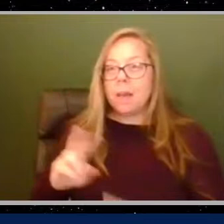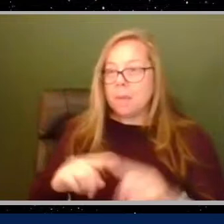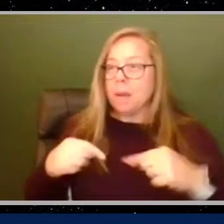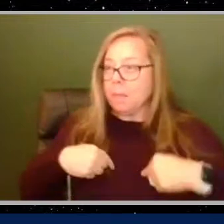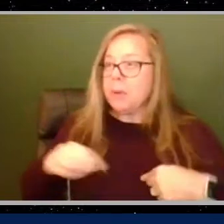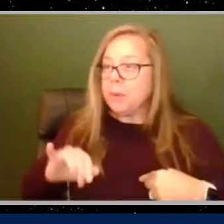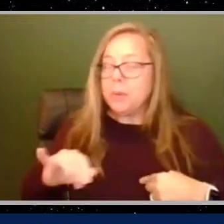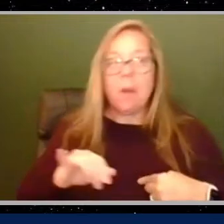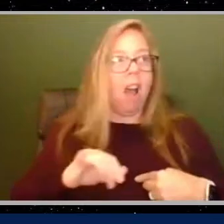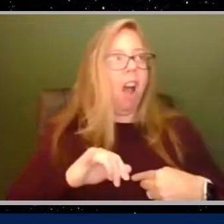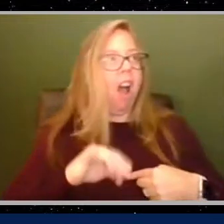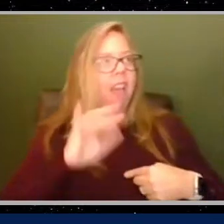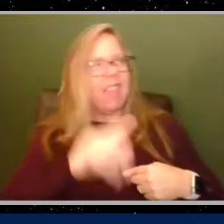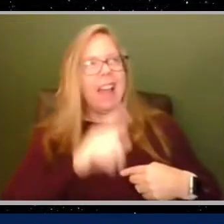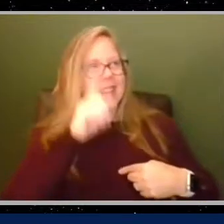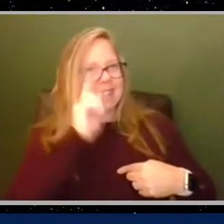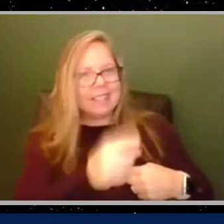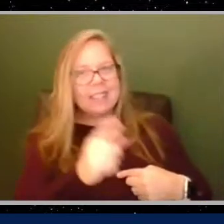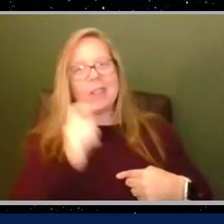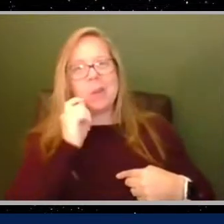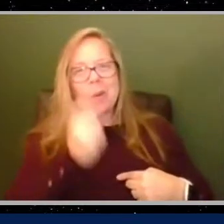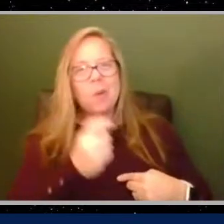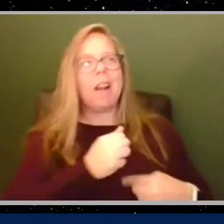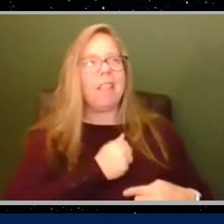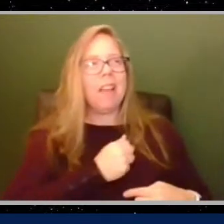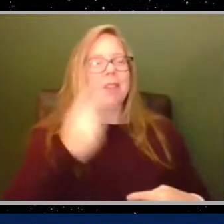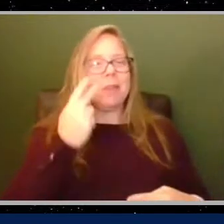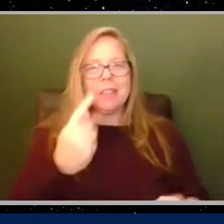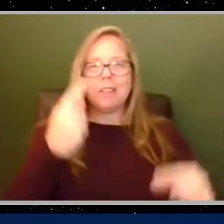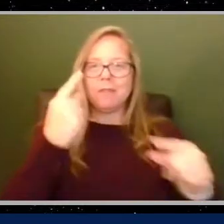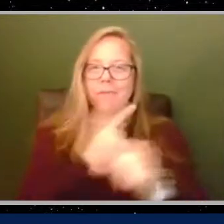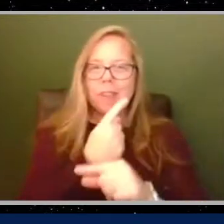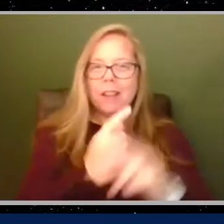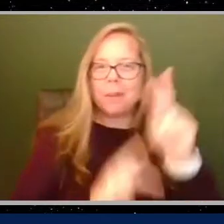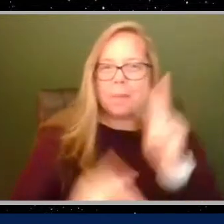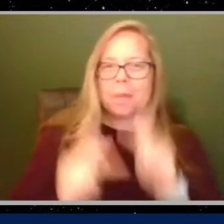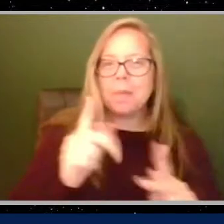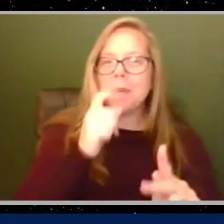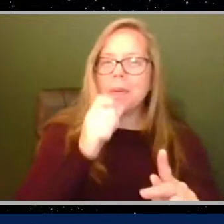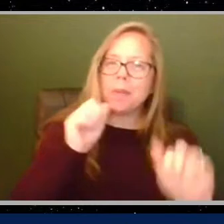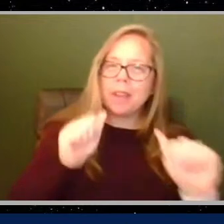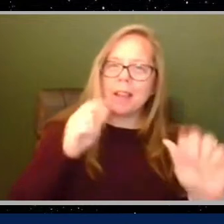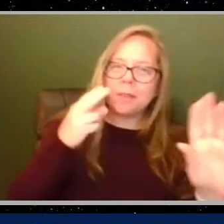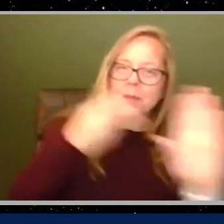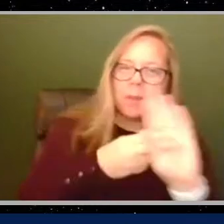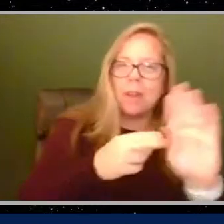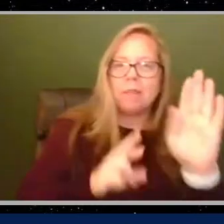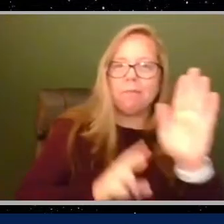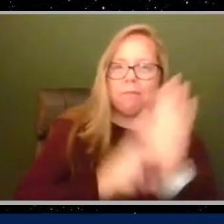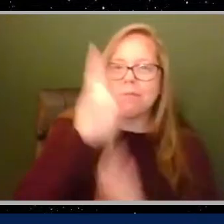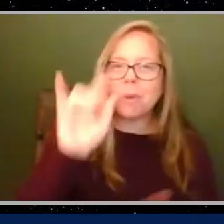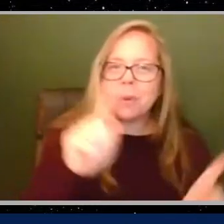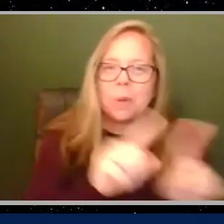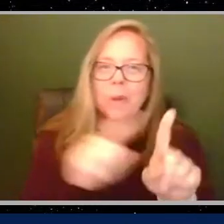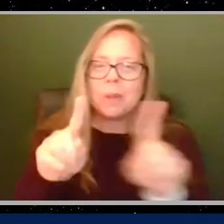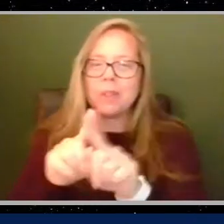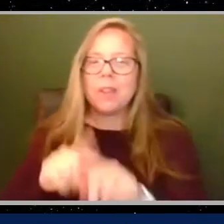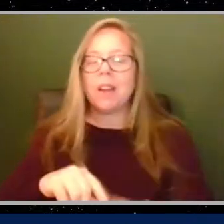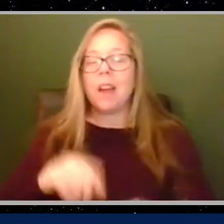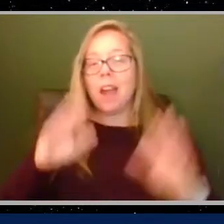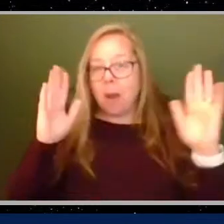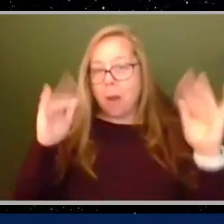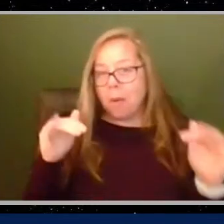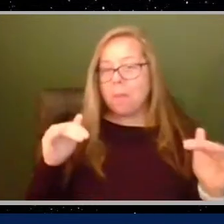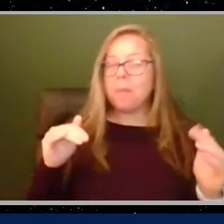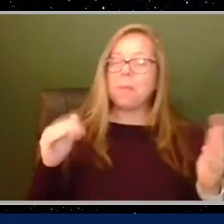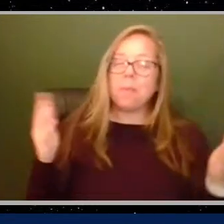now that is what I would like to see, like regular folks, really, venturing out. And, hopefully we have some